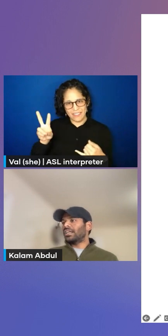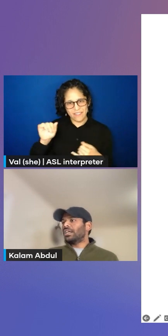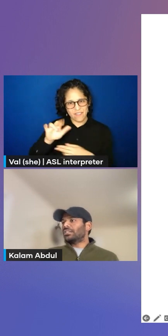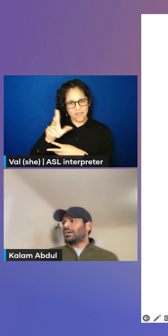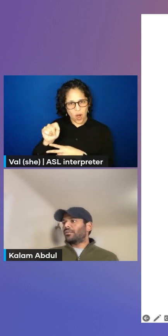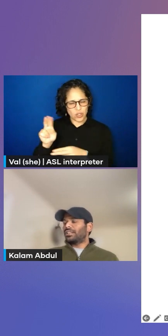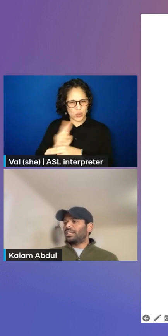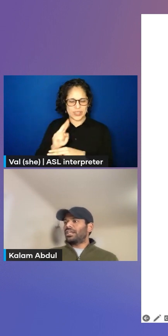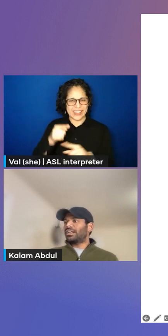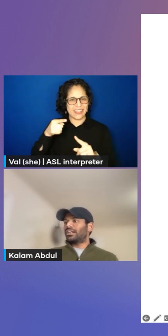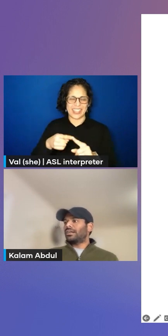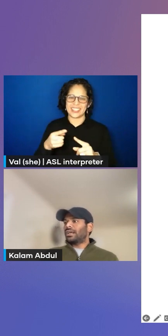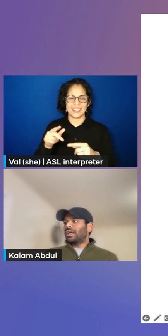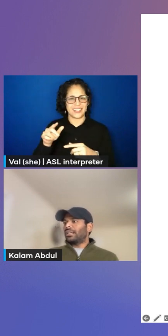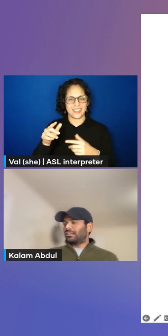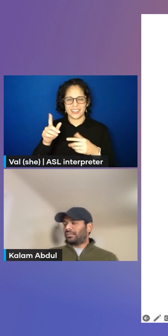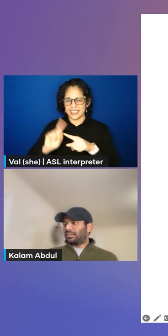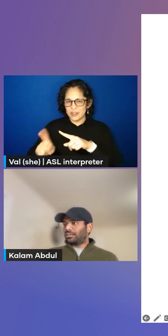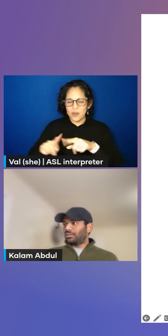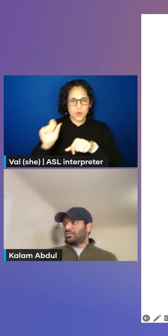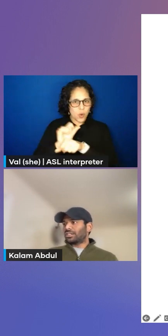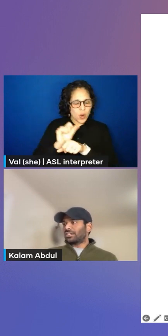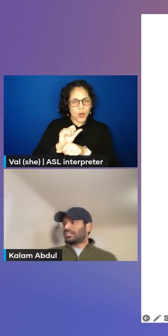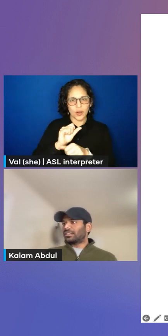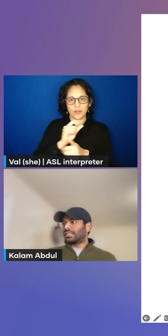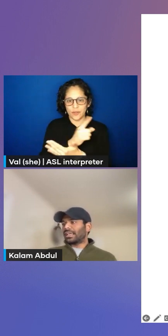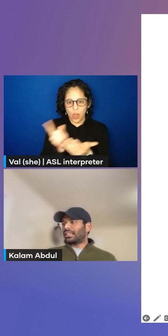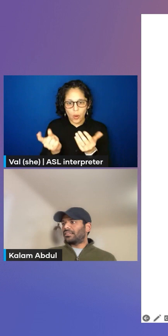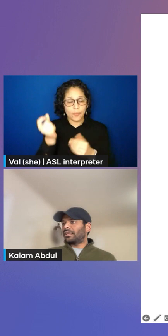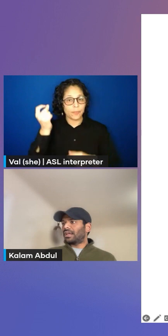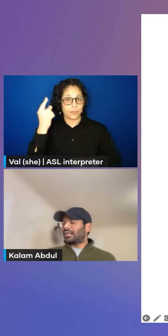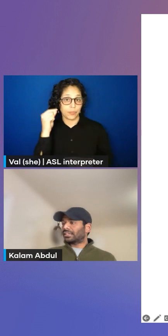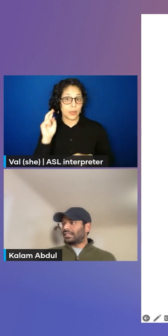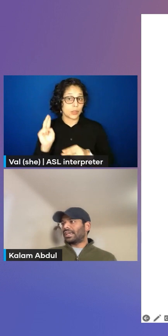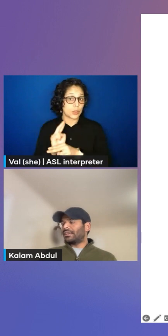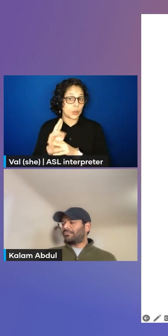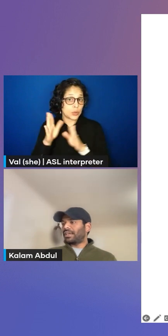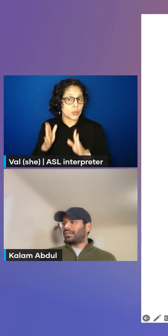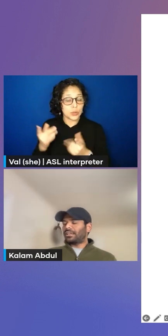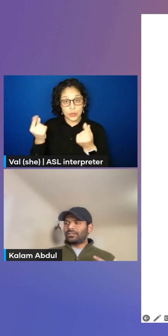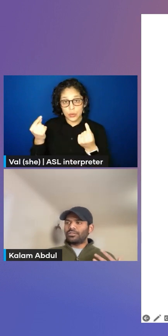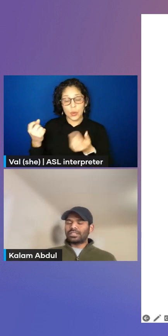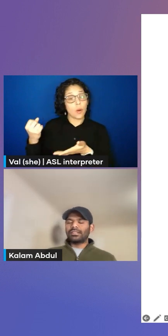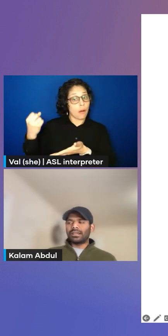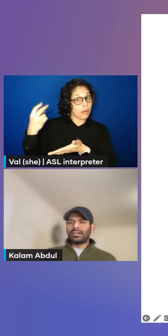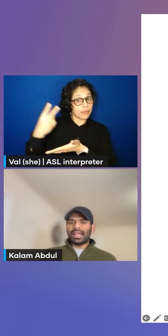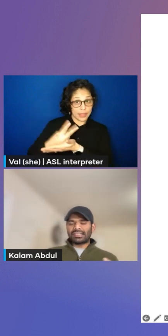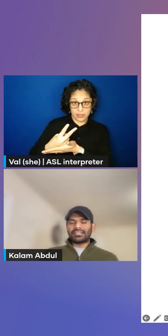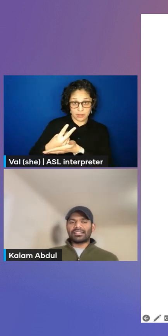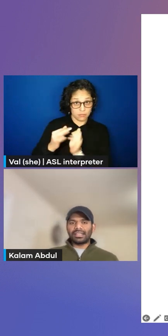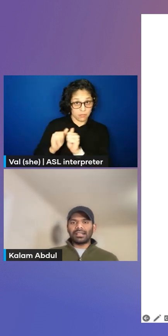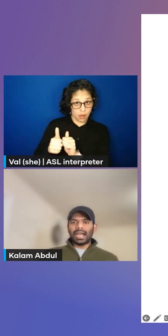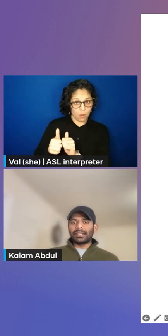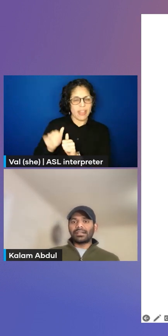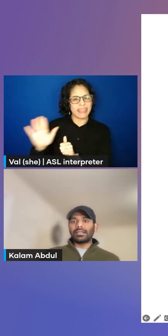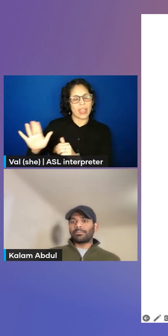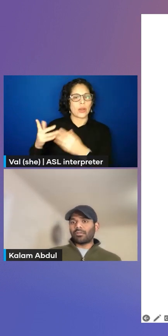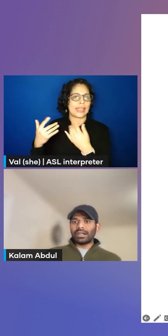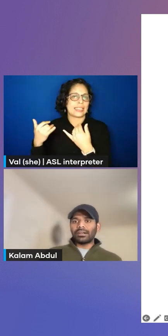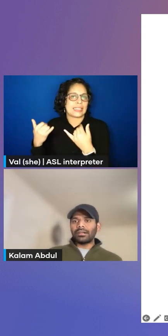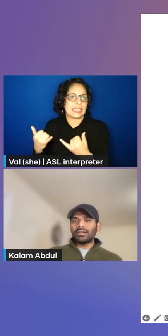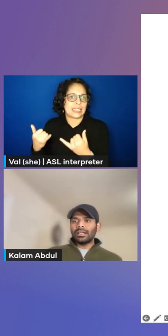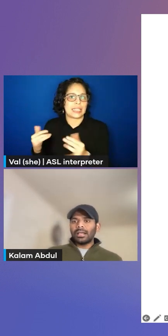workflow, right? So in here, the users, they can authenticate by using their existing